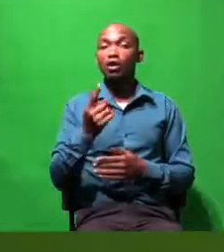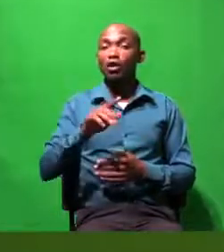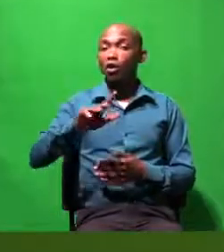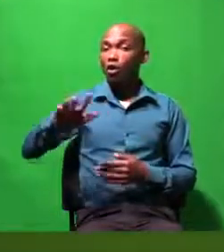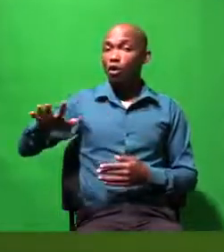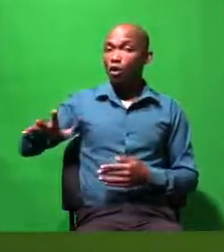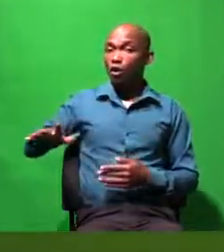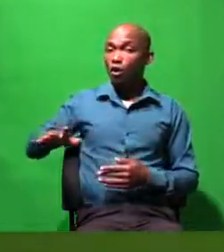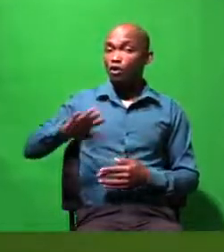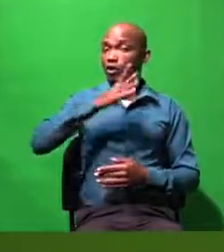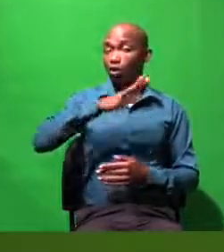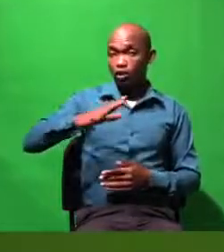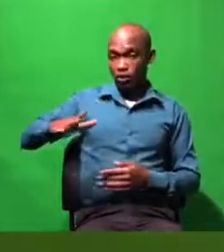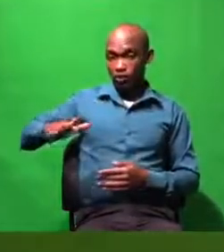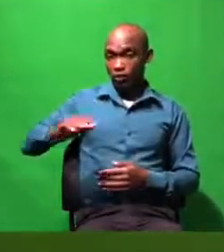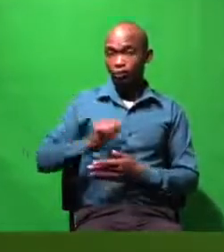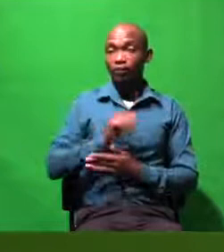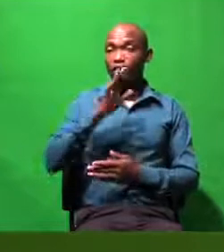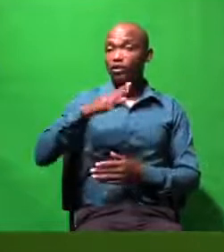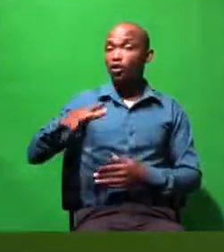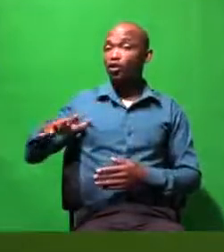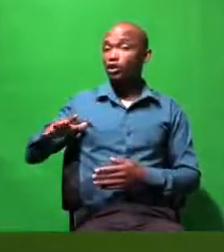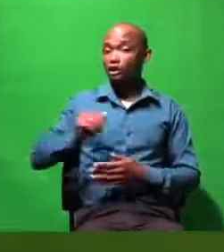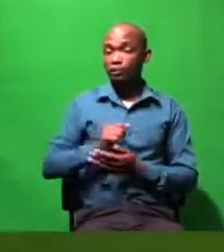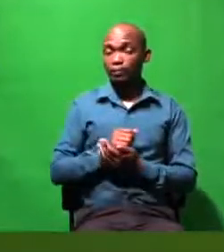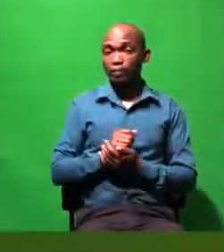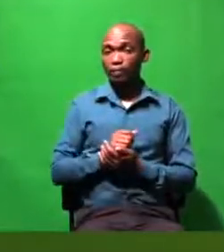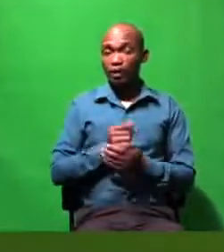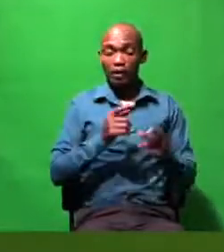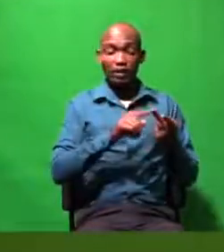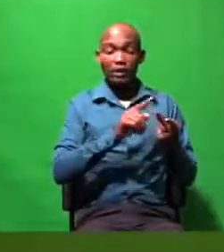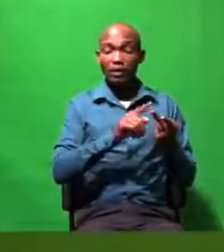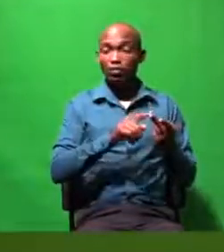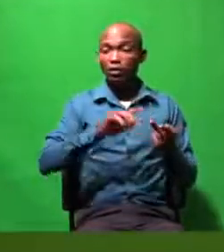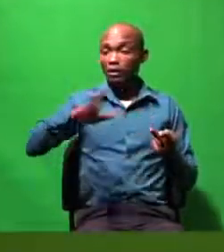A second one is the lakes.